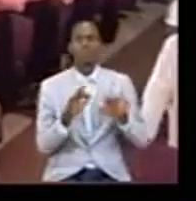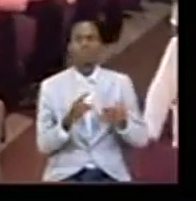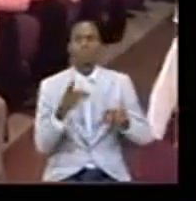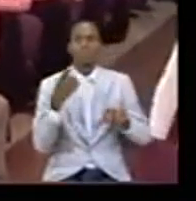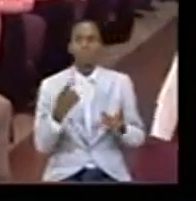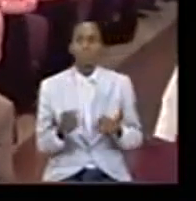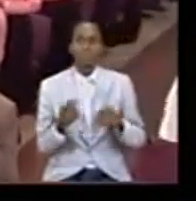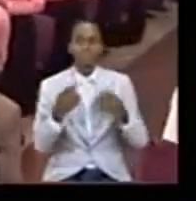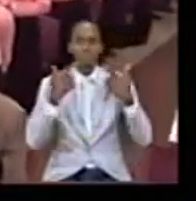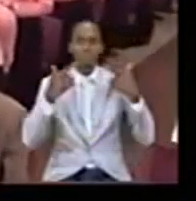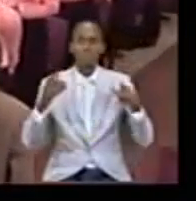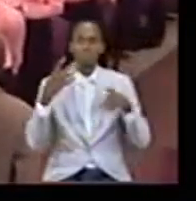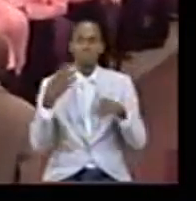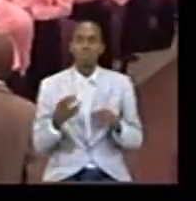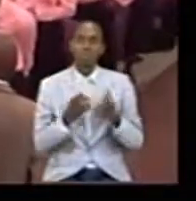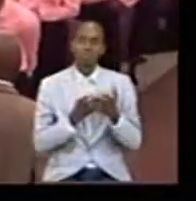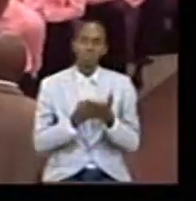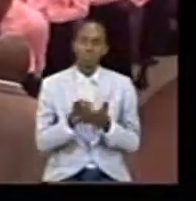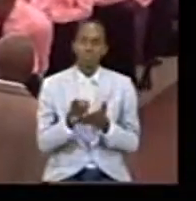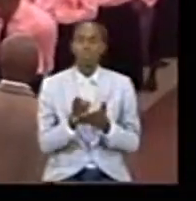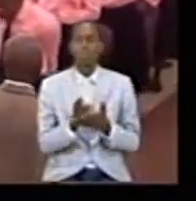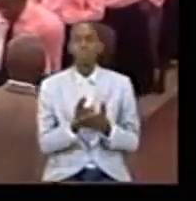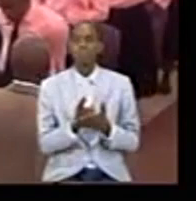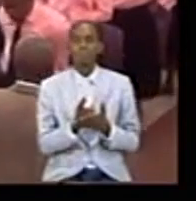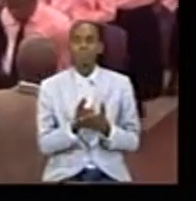language of truth.